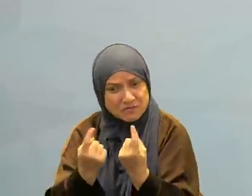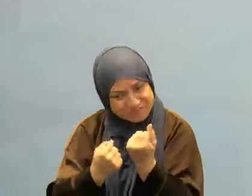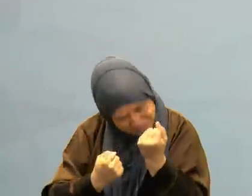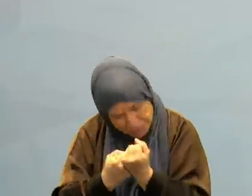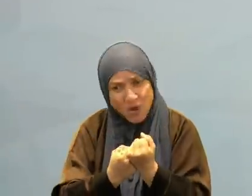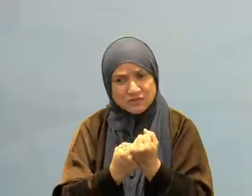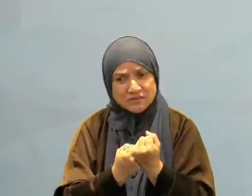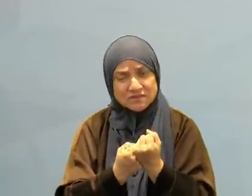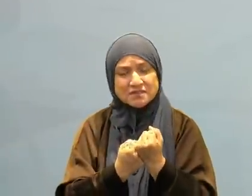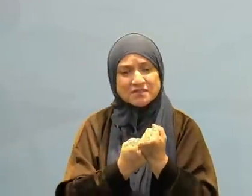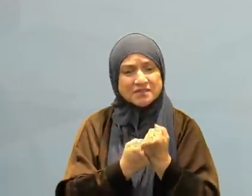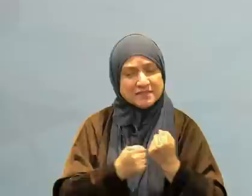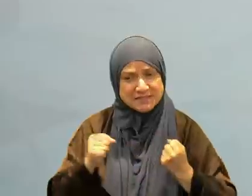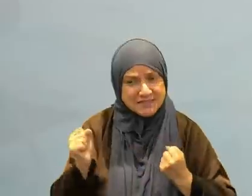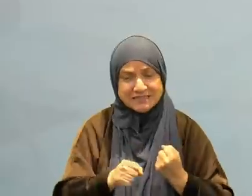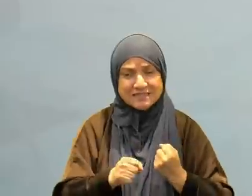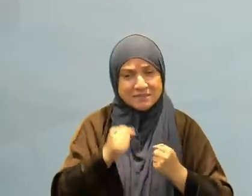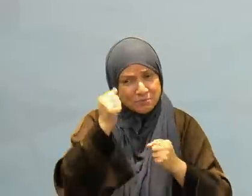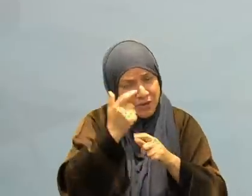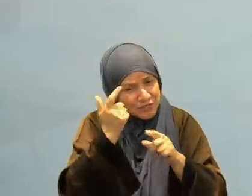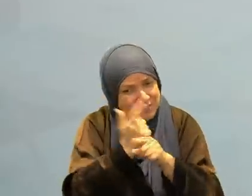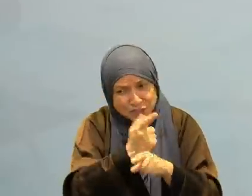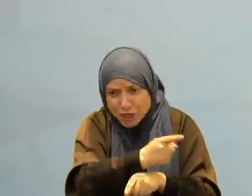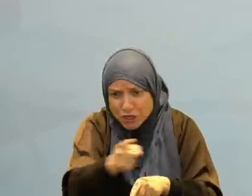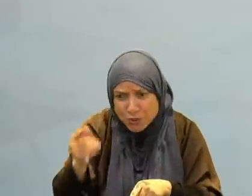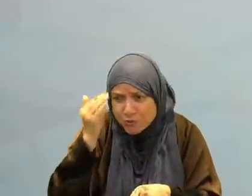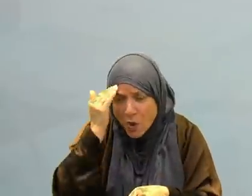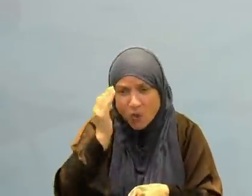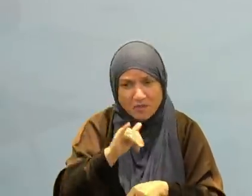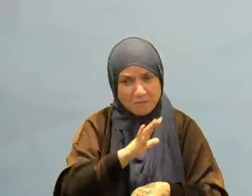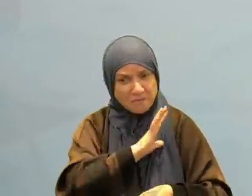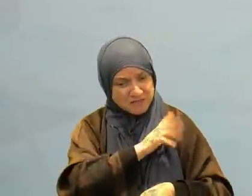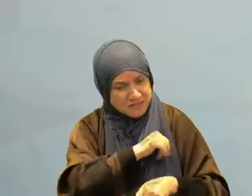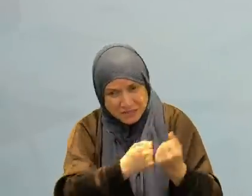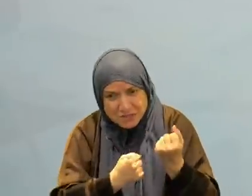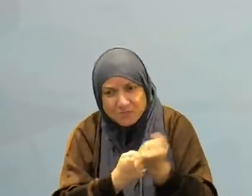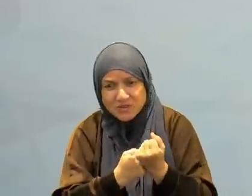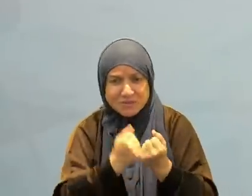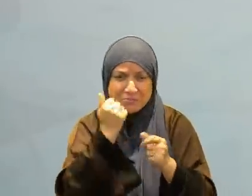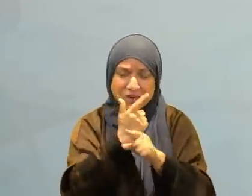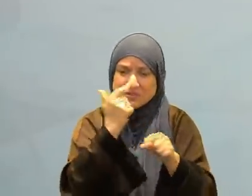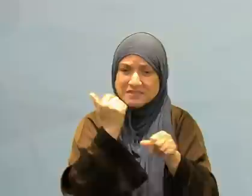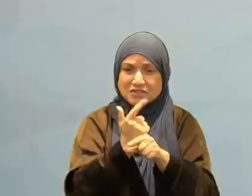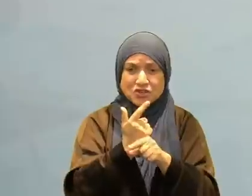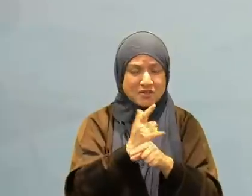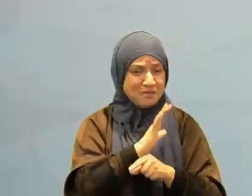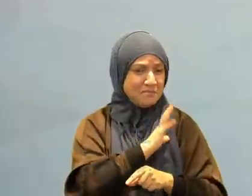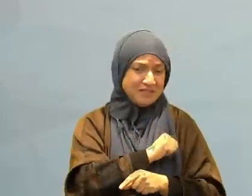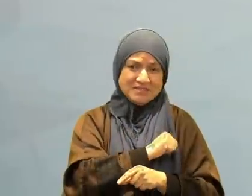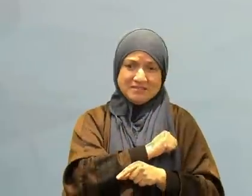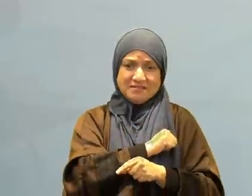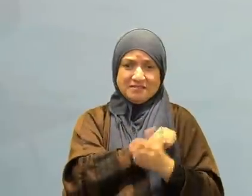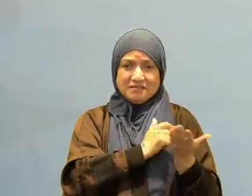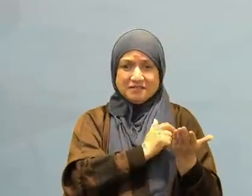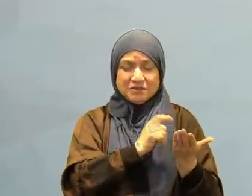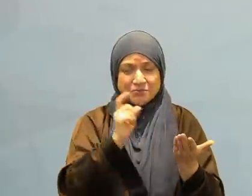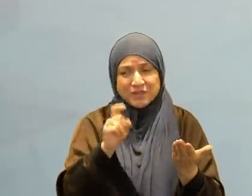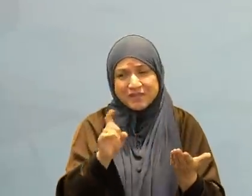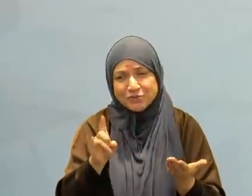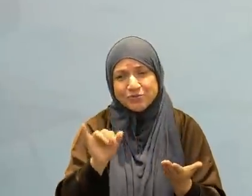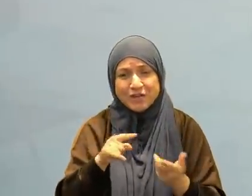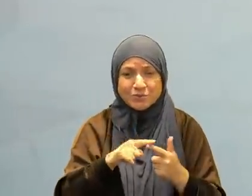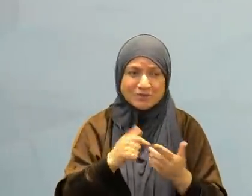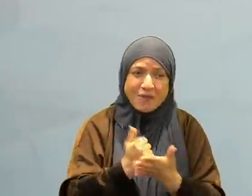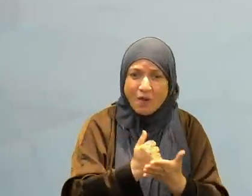indict your heart. Say, you know what, I need to connect myself more. Because if I'm not connected to that, how